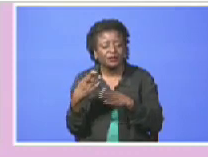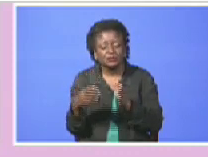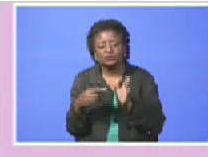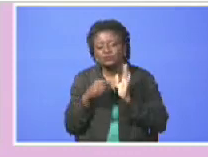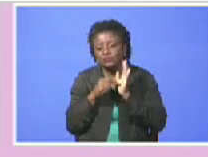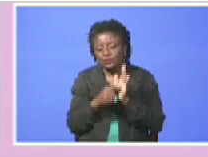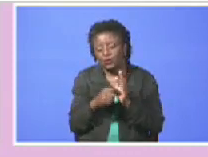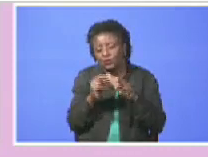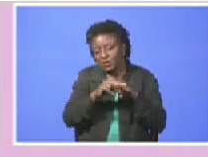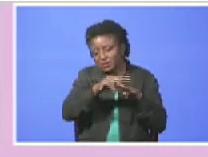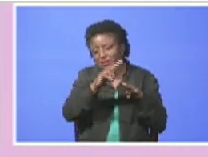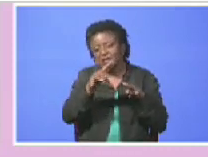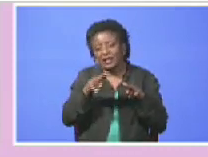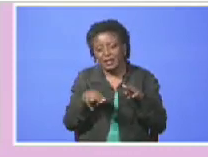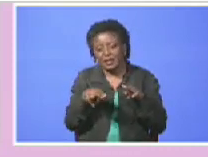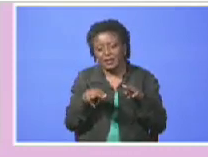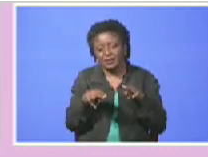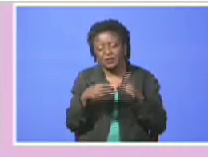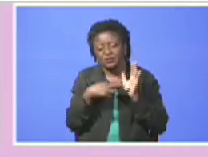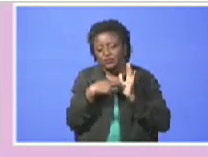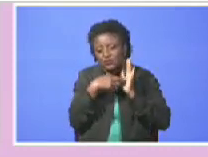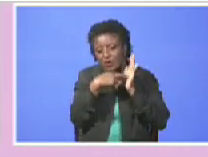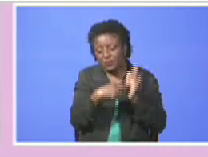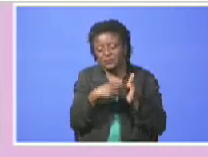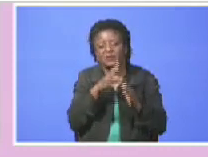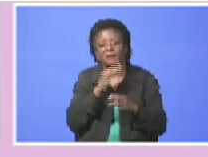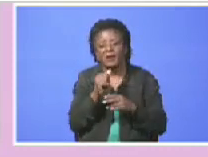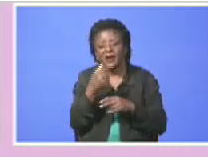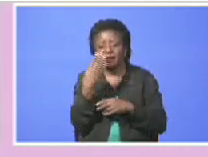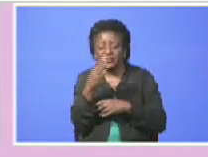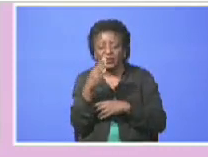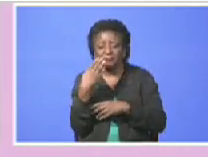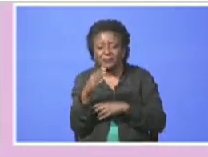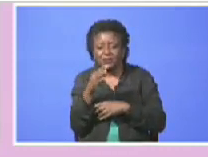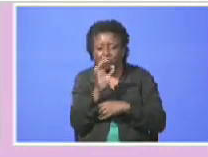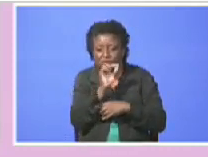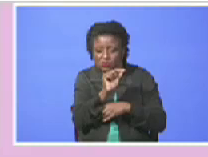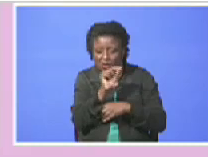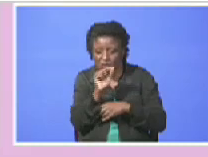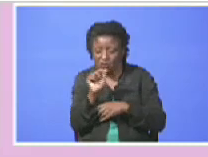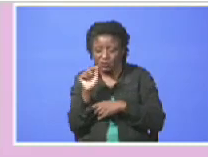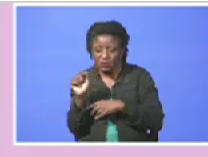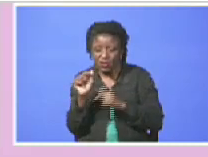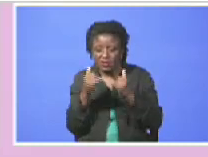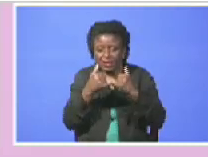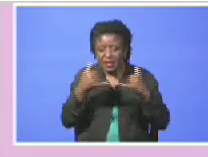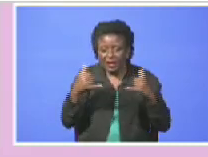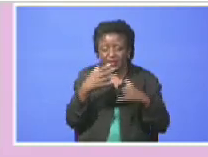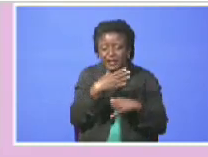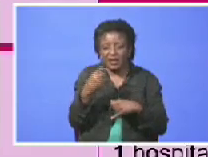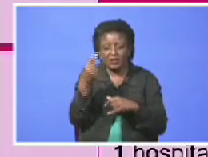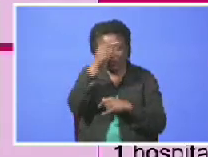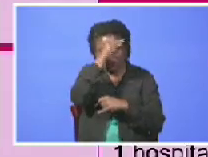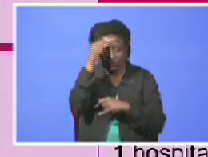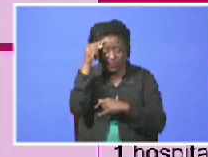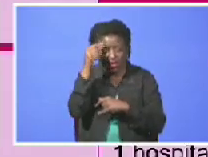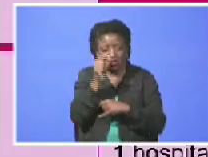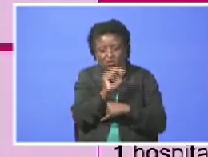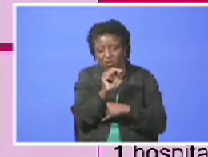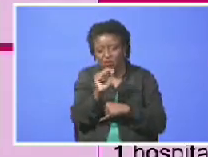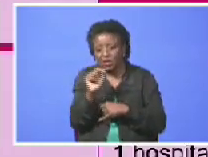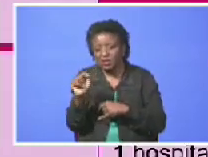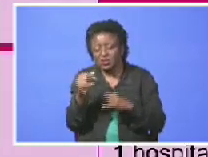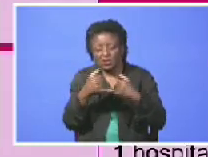reflect a decline, represented by the blue dotted line and the gray dotted line.